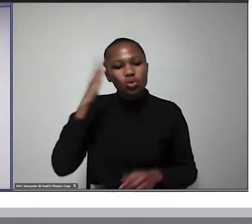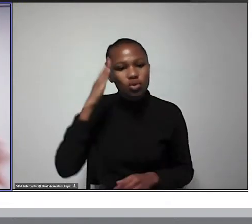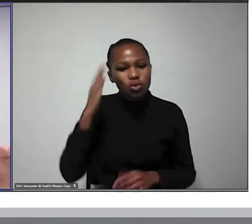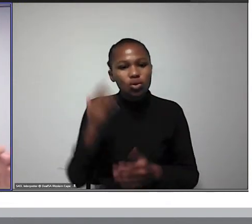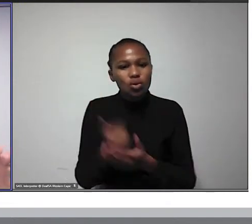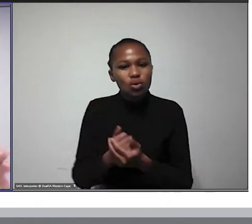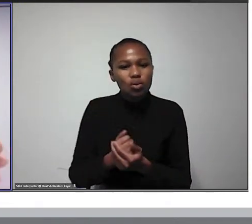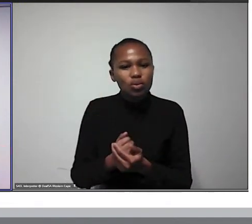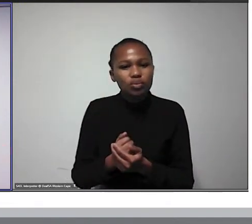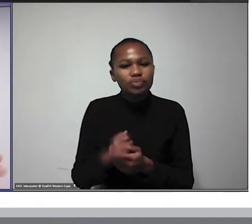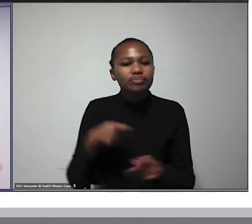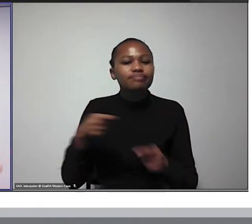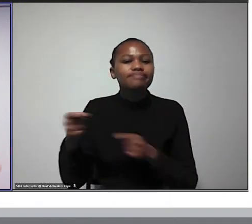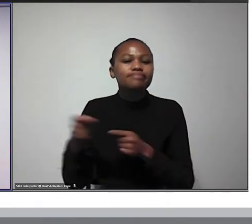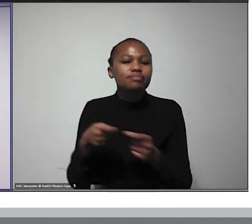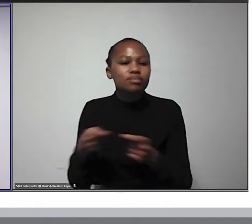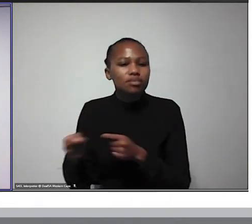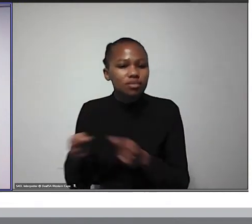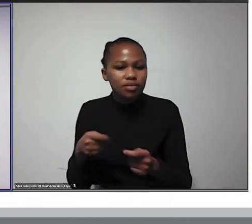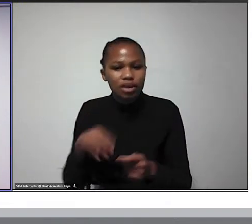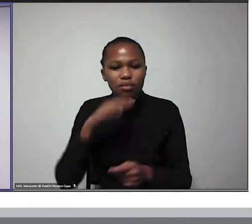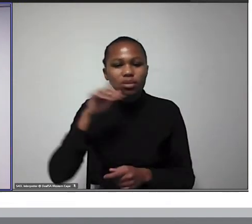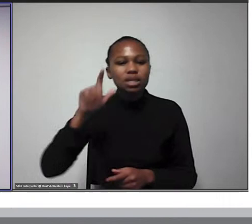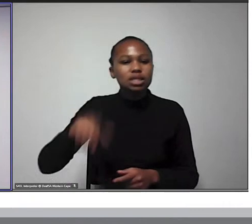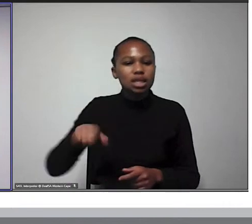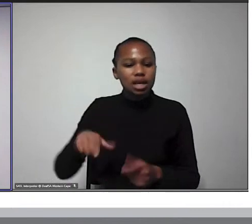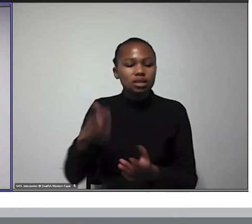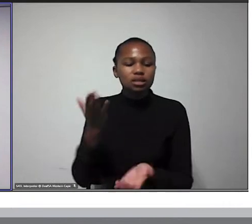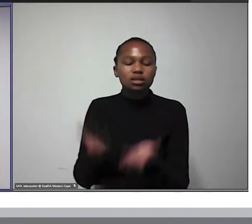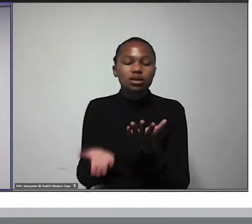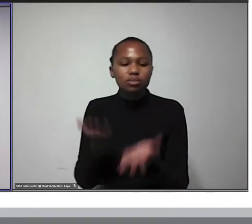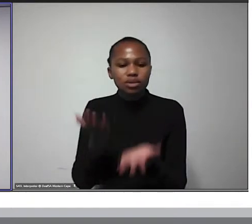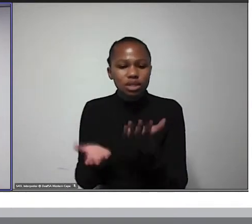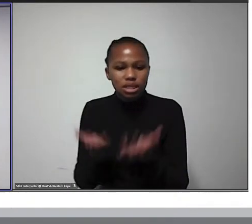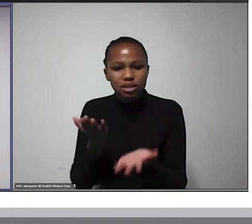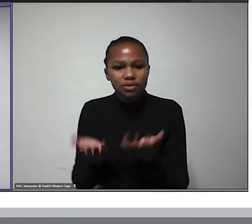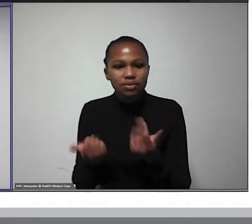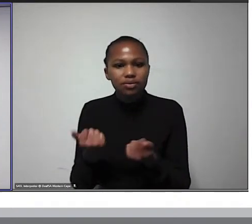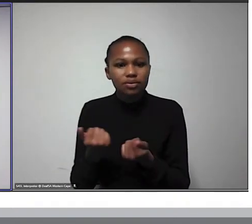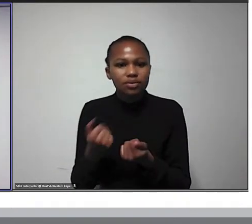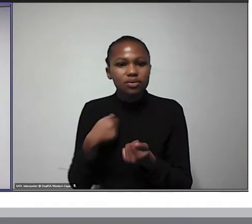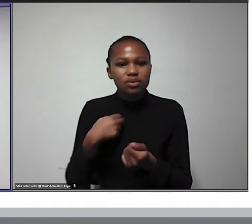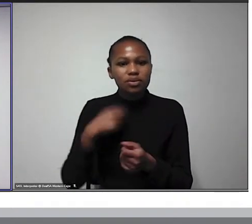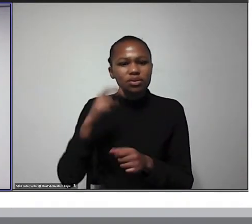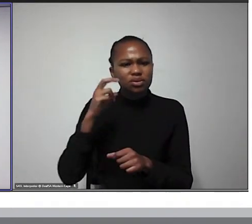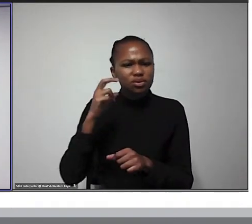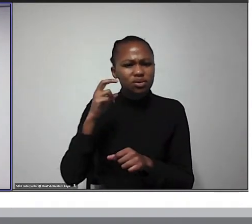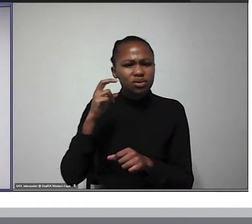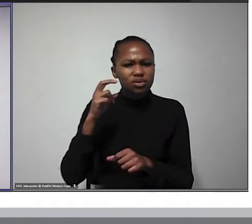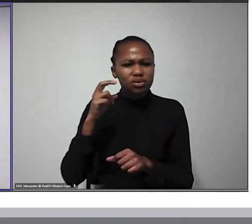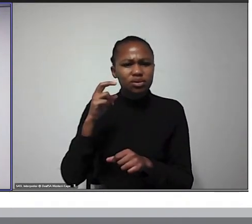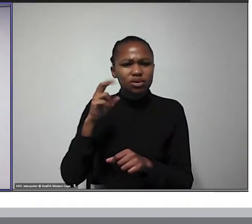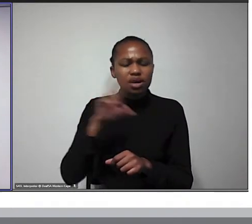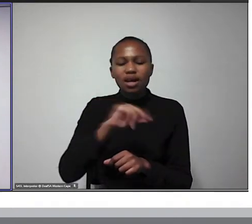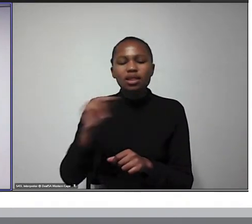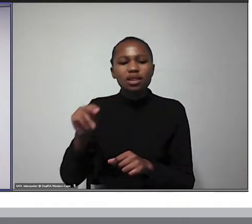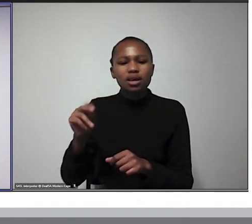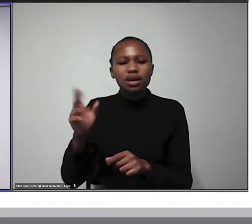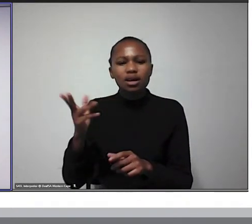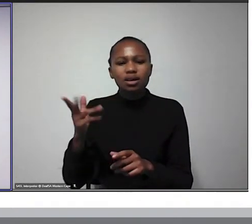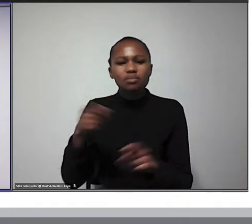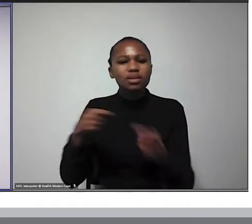if that market becomes less competitive, it's very important that we are assured access into other markets, because we will